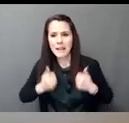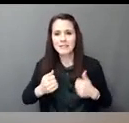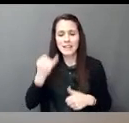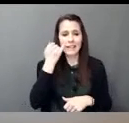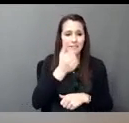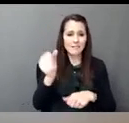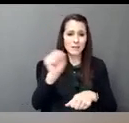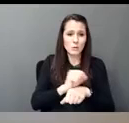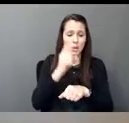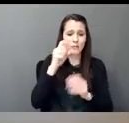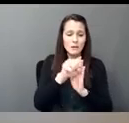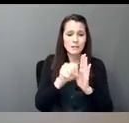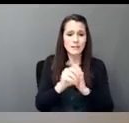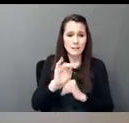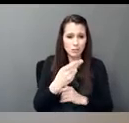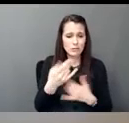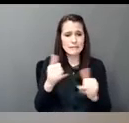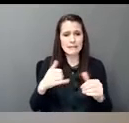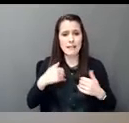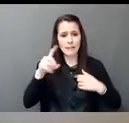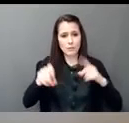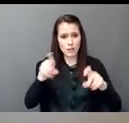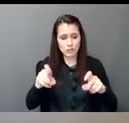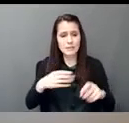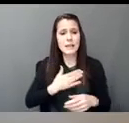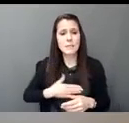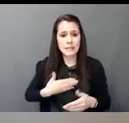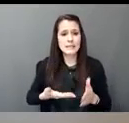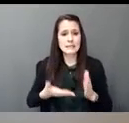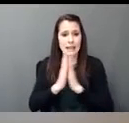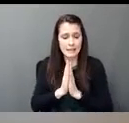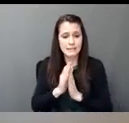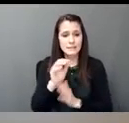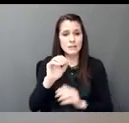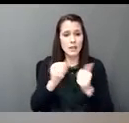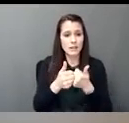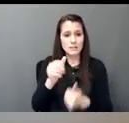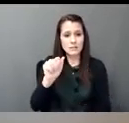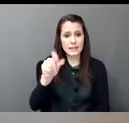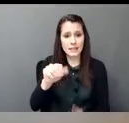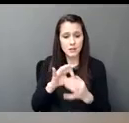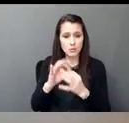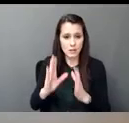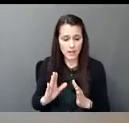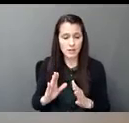questions about electronic accessibility, please ask your agency's ADA coordinator or ask your